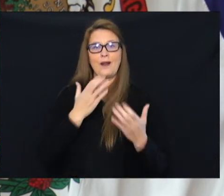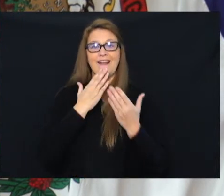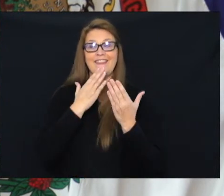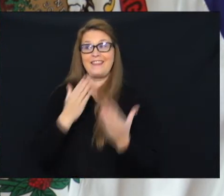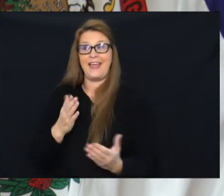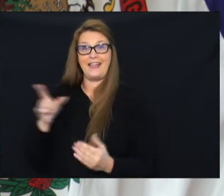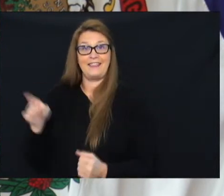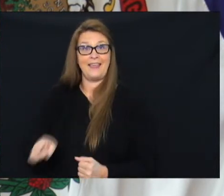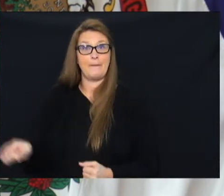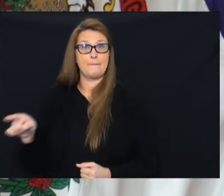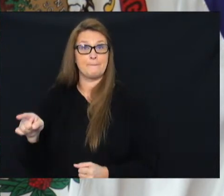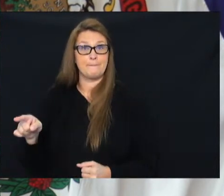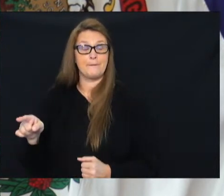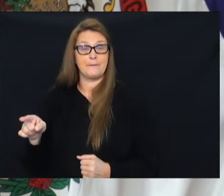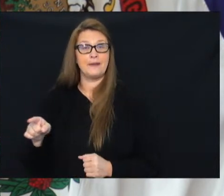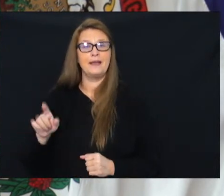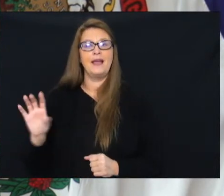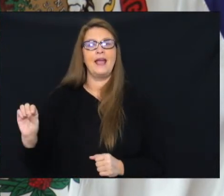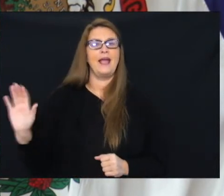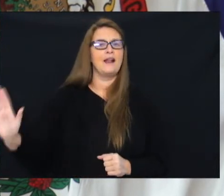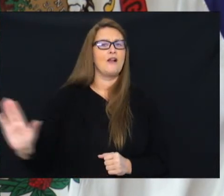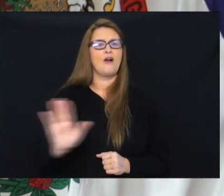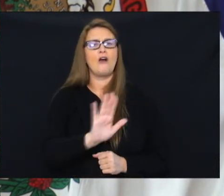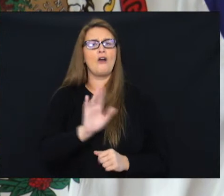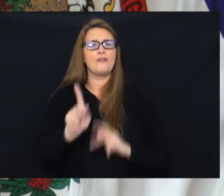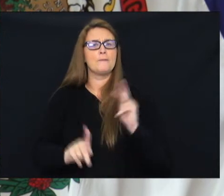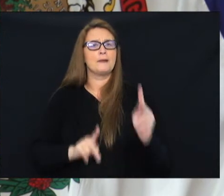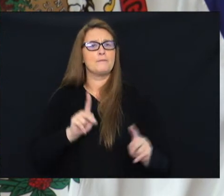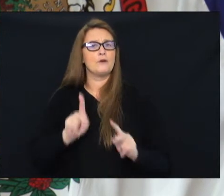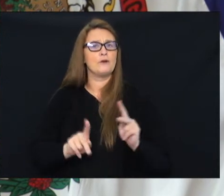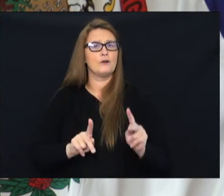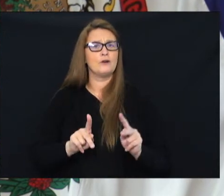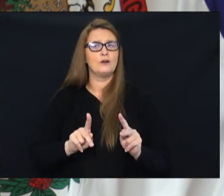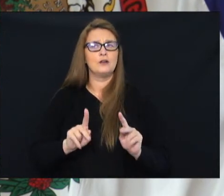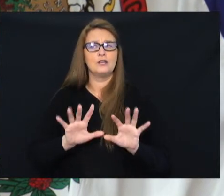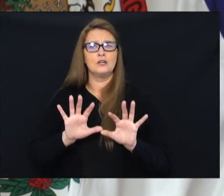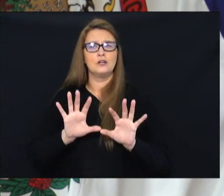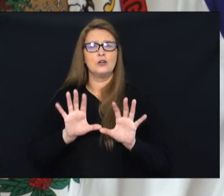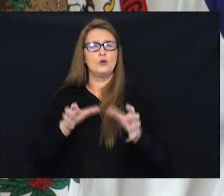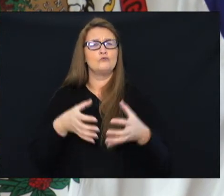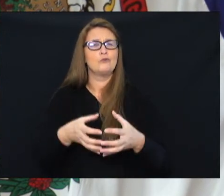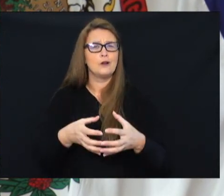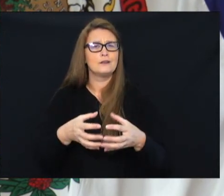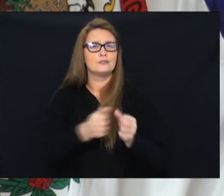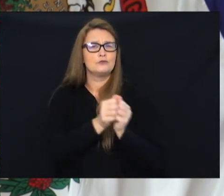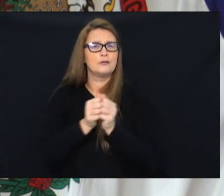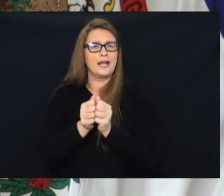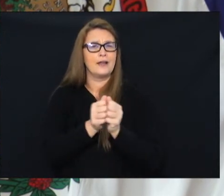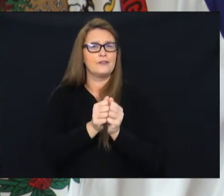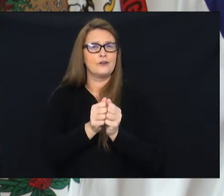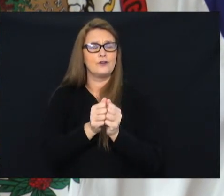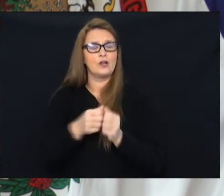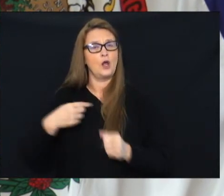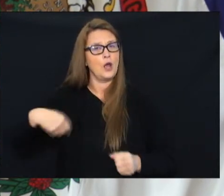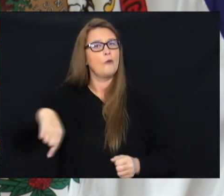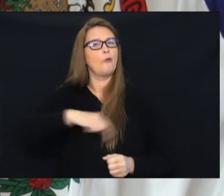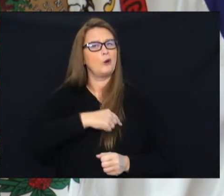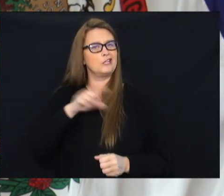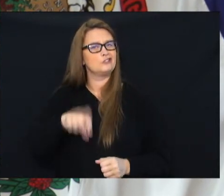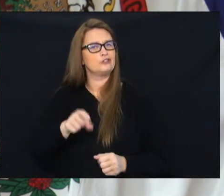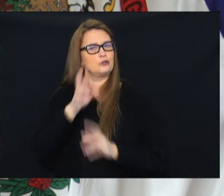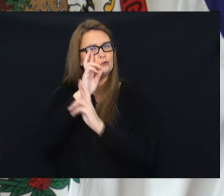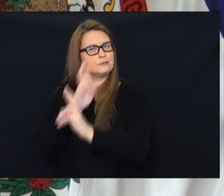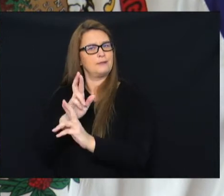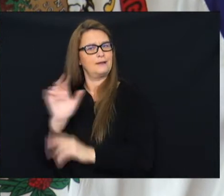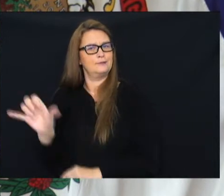them. We thank all those that go together to pay tribute, and we all need to do exactly just